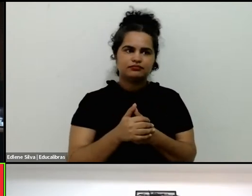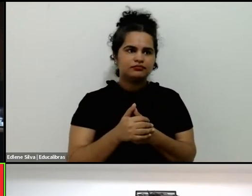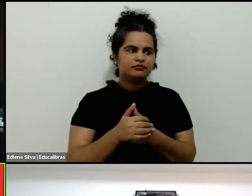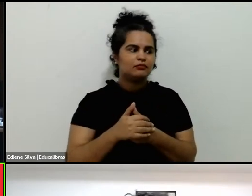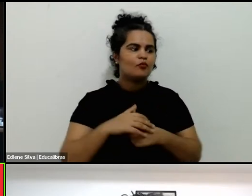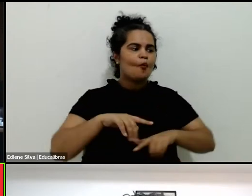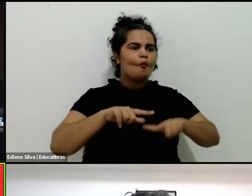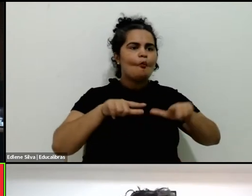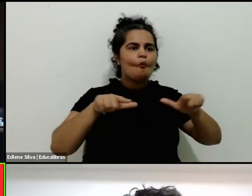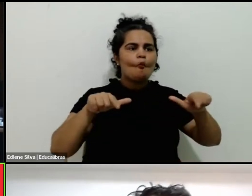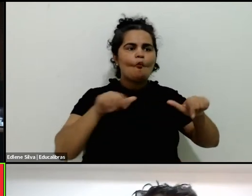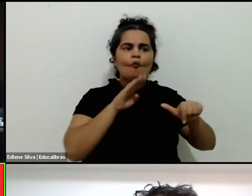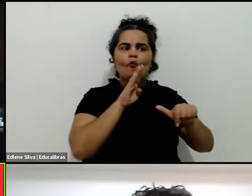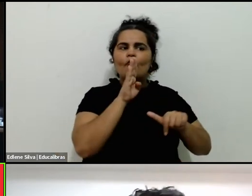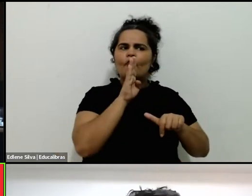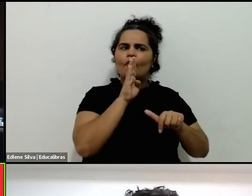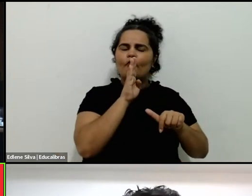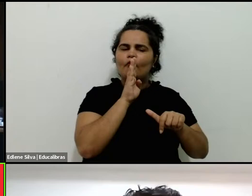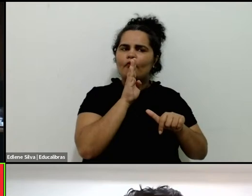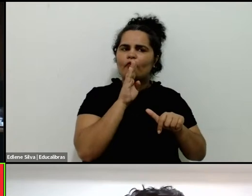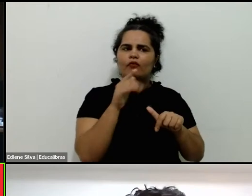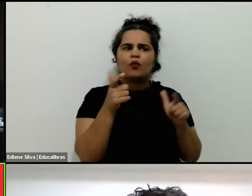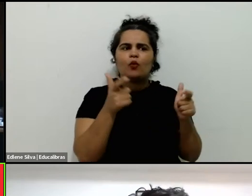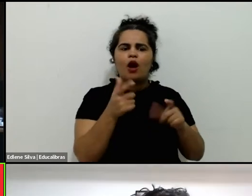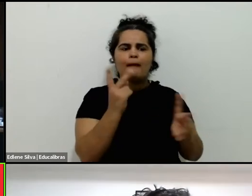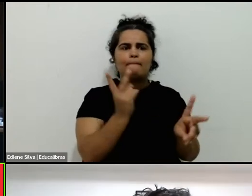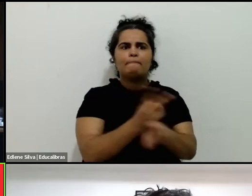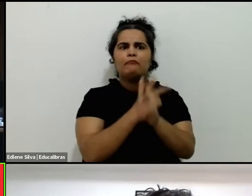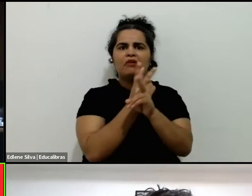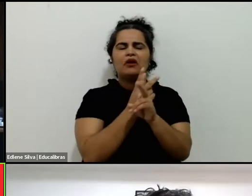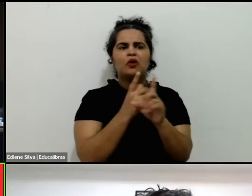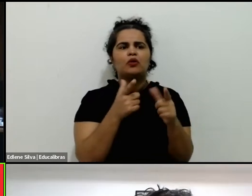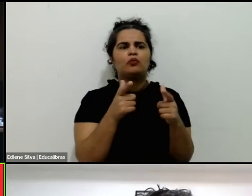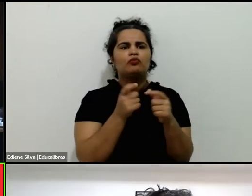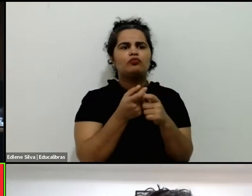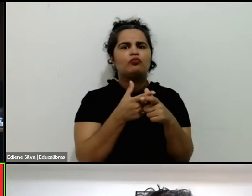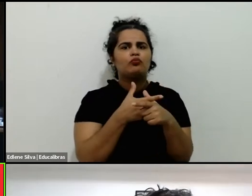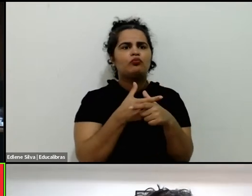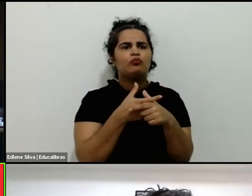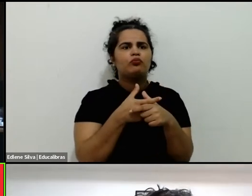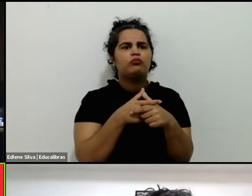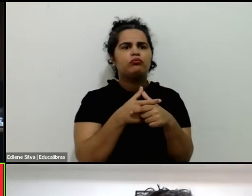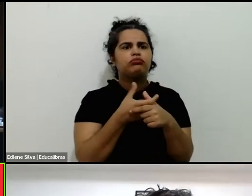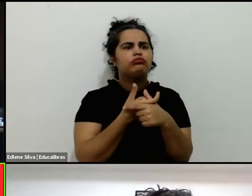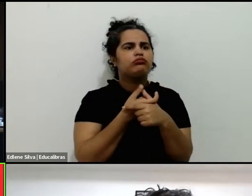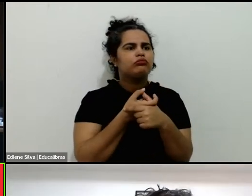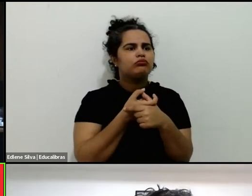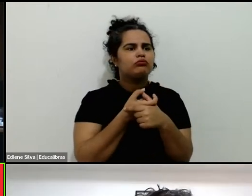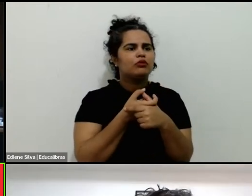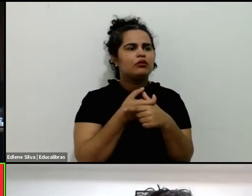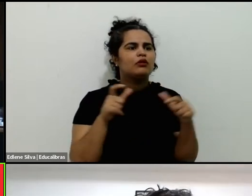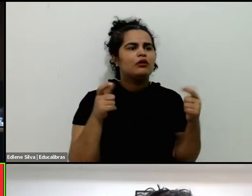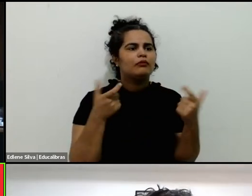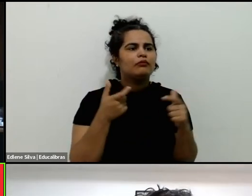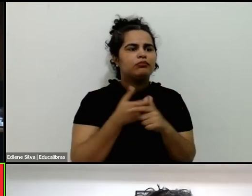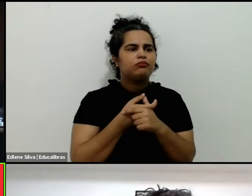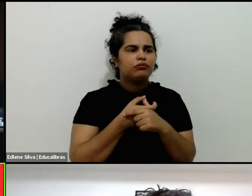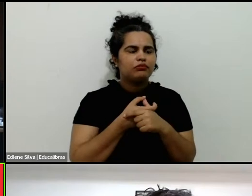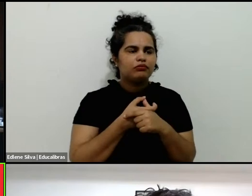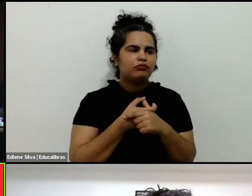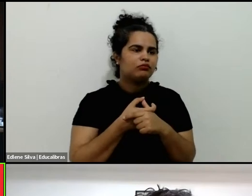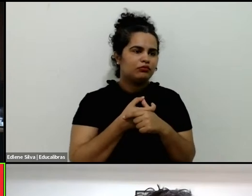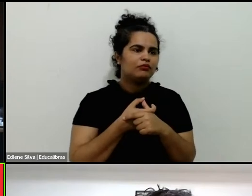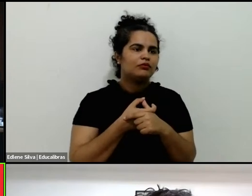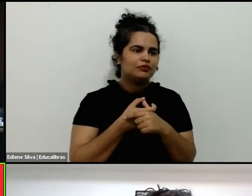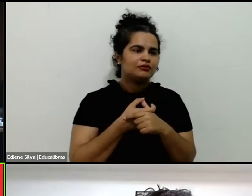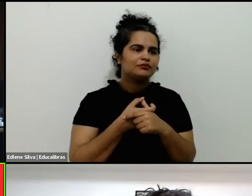It certainly has gone back to probably pre-pandemic levels. Now, the other thing that I can't really comment on